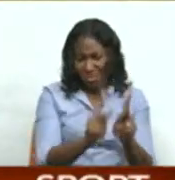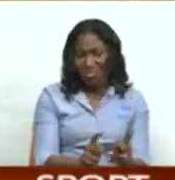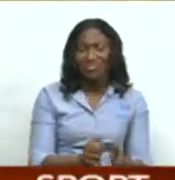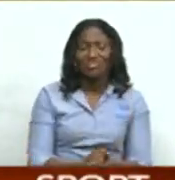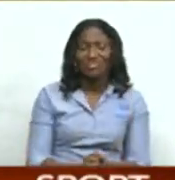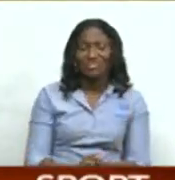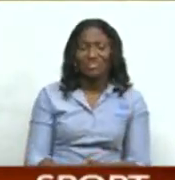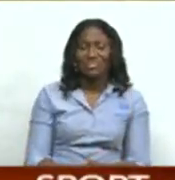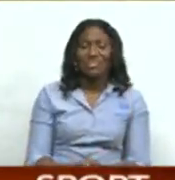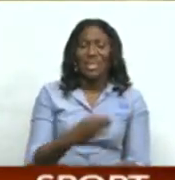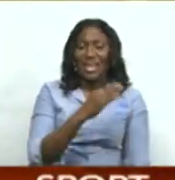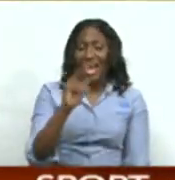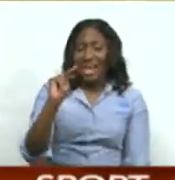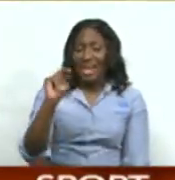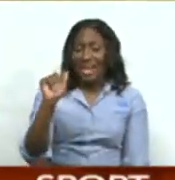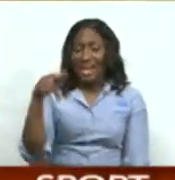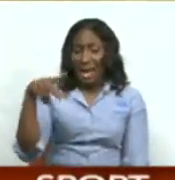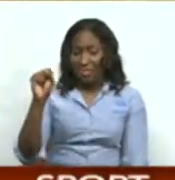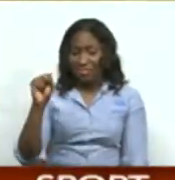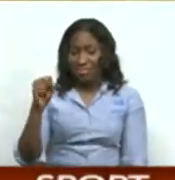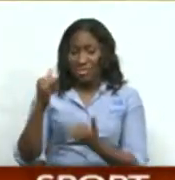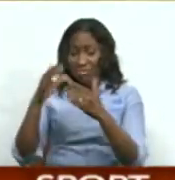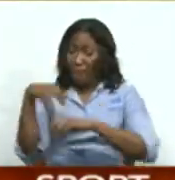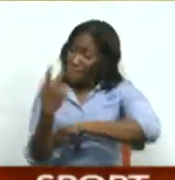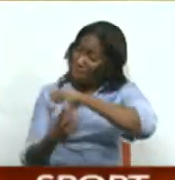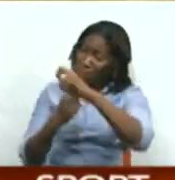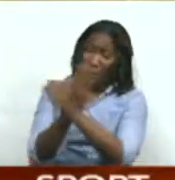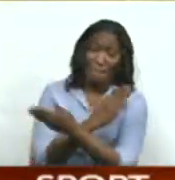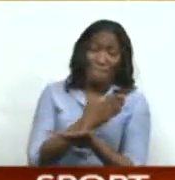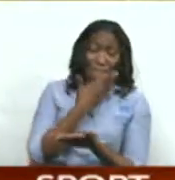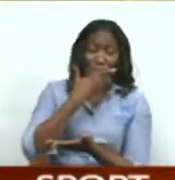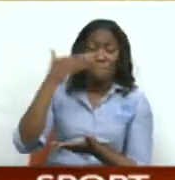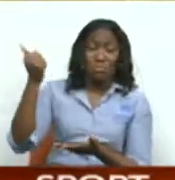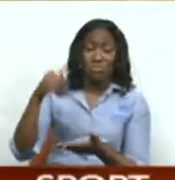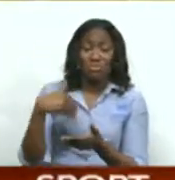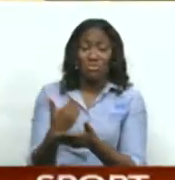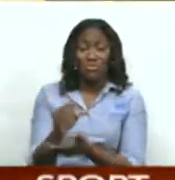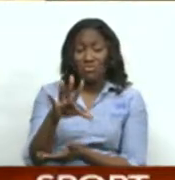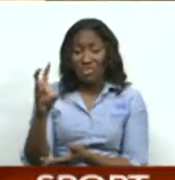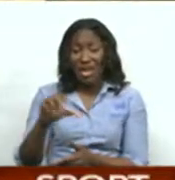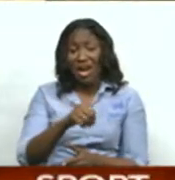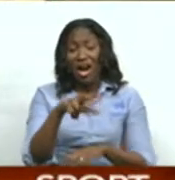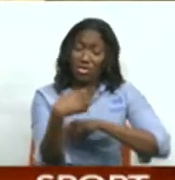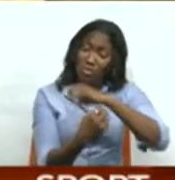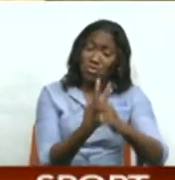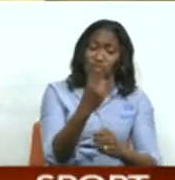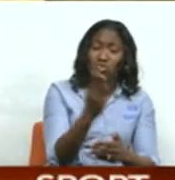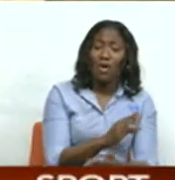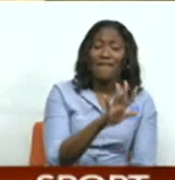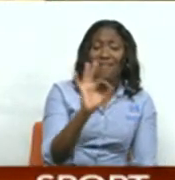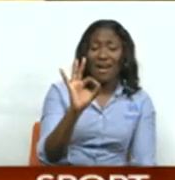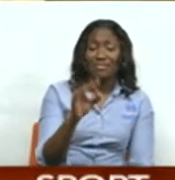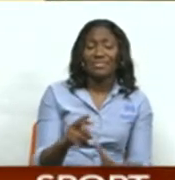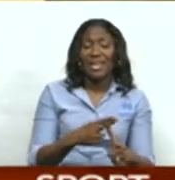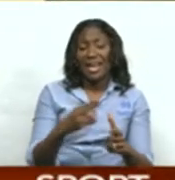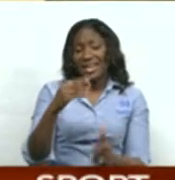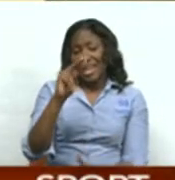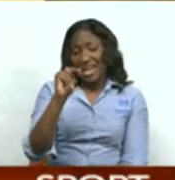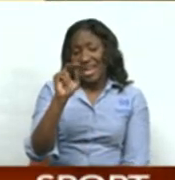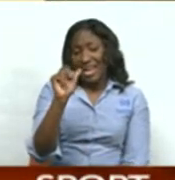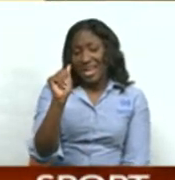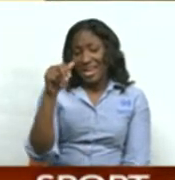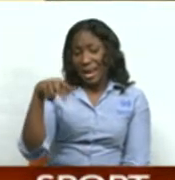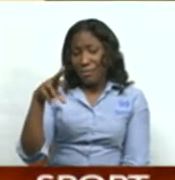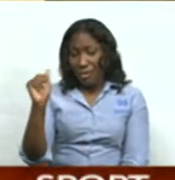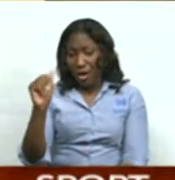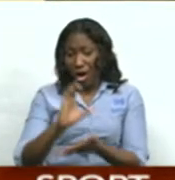was Knapp's best bowler with 2 for 36, and Roberto Badre took 2 for 39. In reply, Naparima College went on to